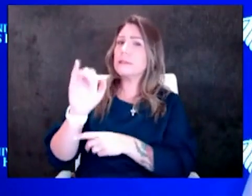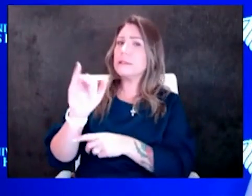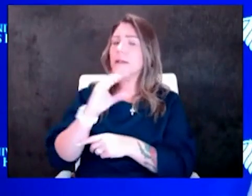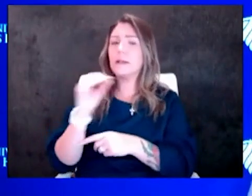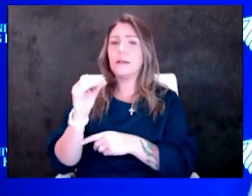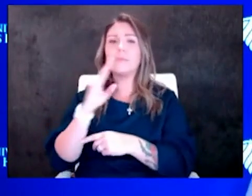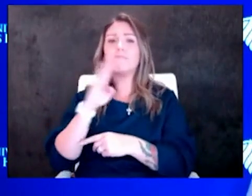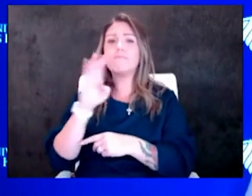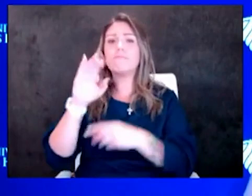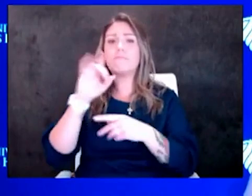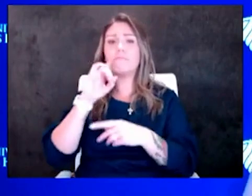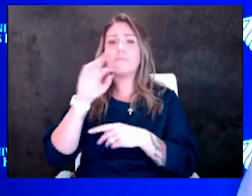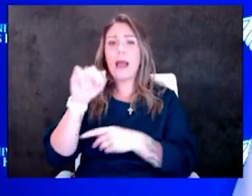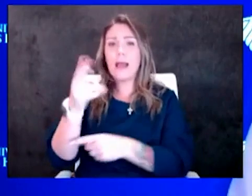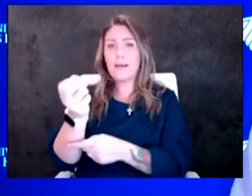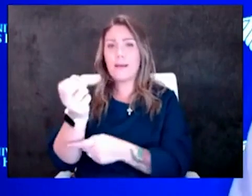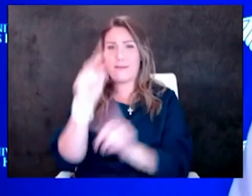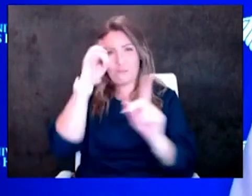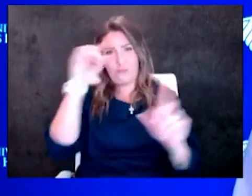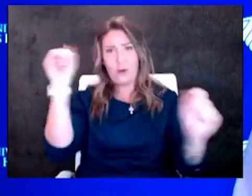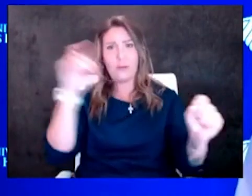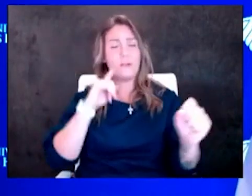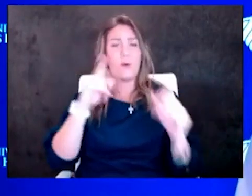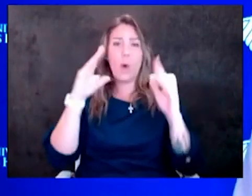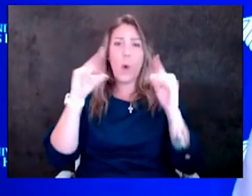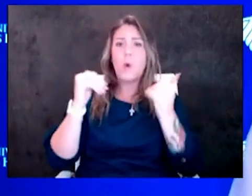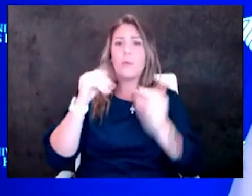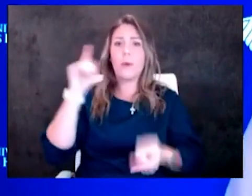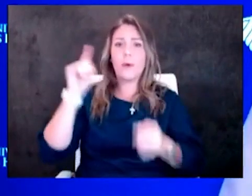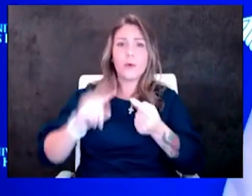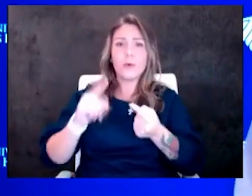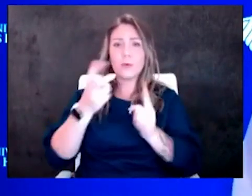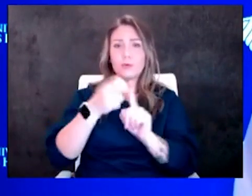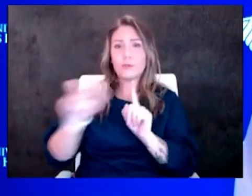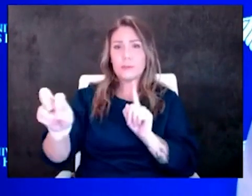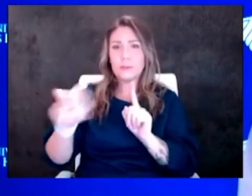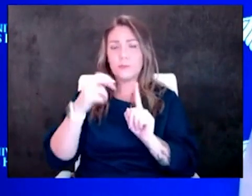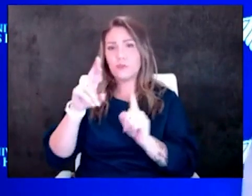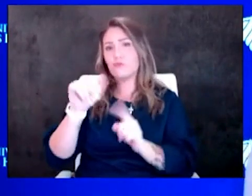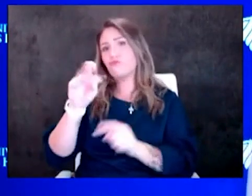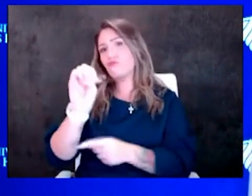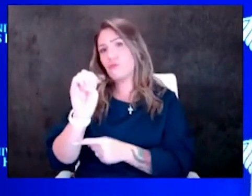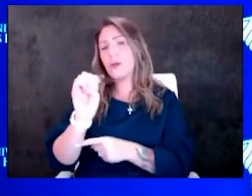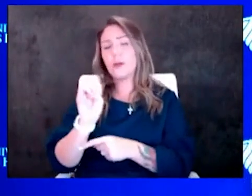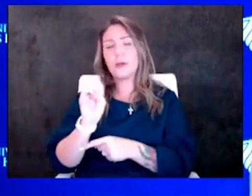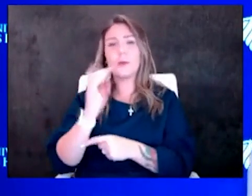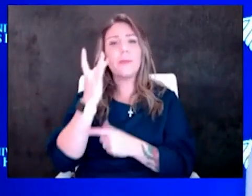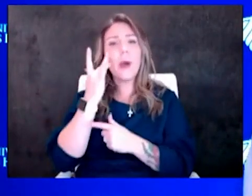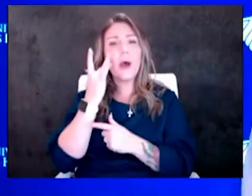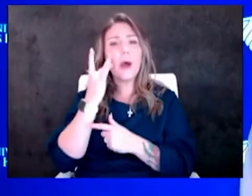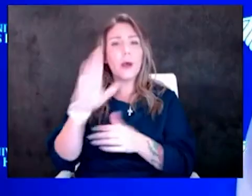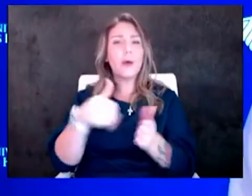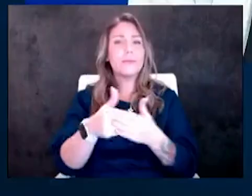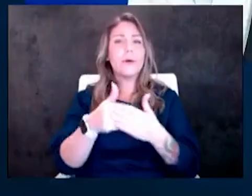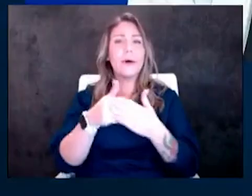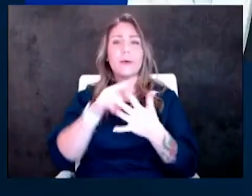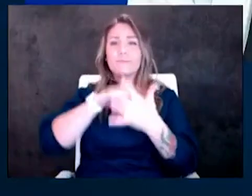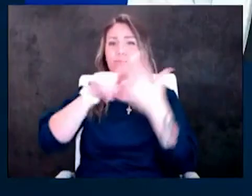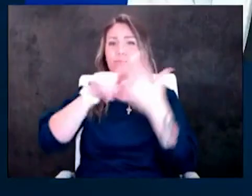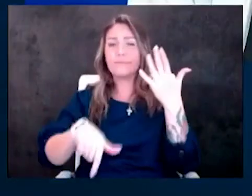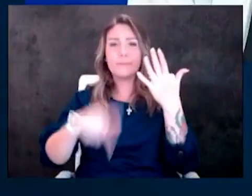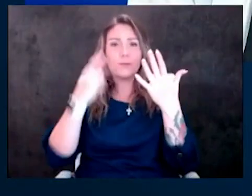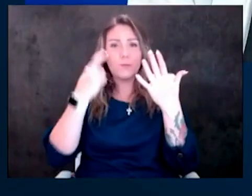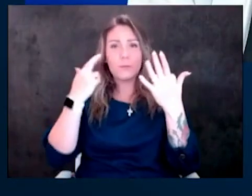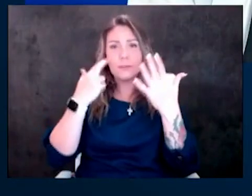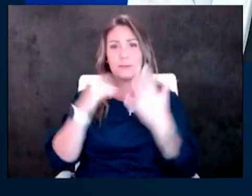in these times where we do expect higher transmission rates because of those factors that Dr. Stites had just talked about. Other